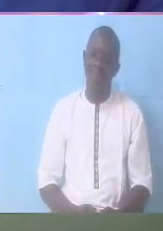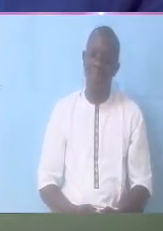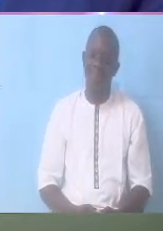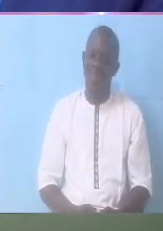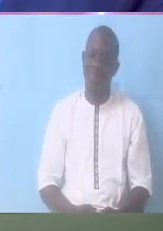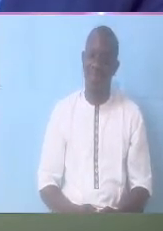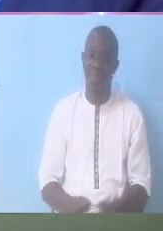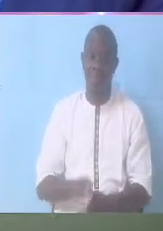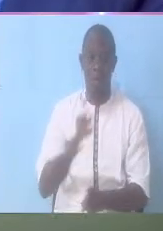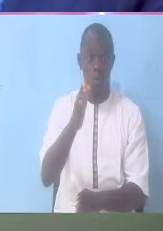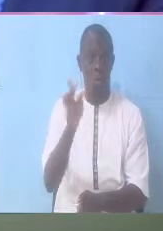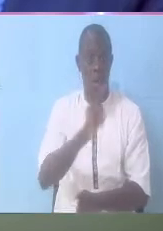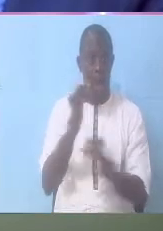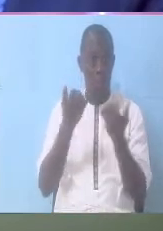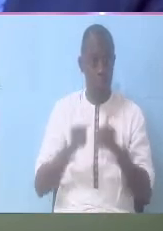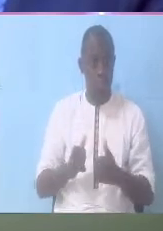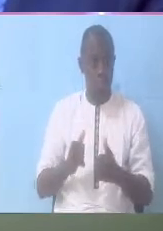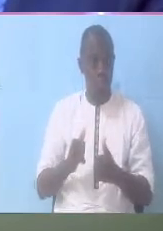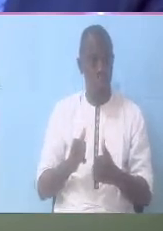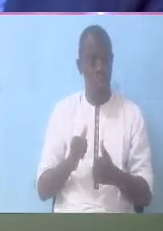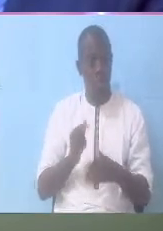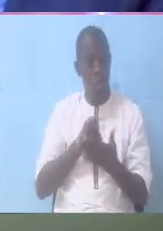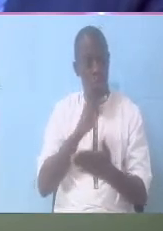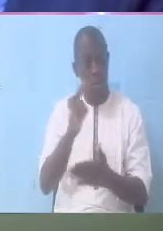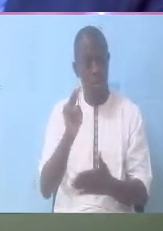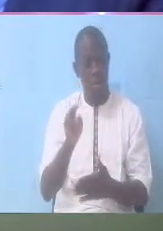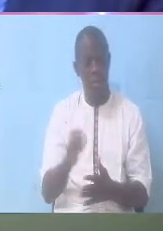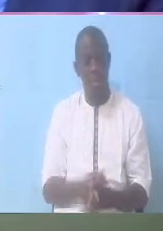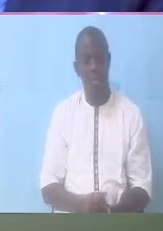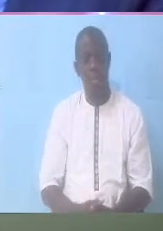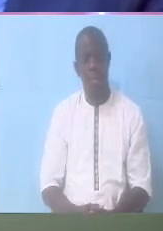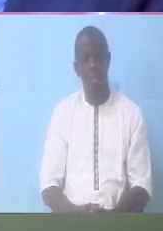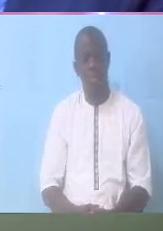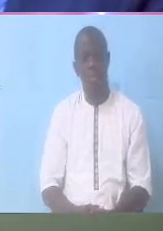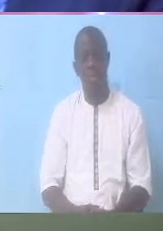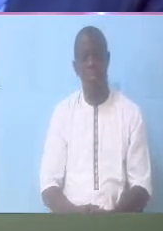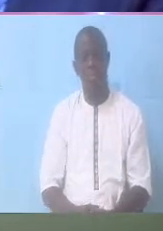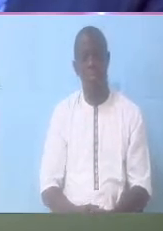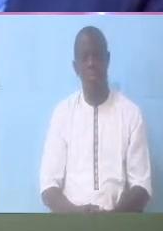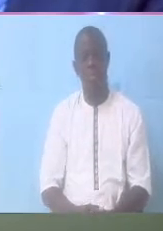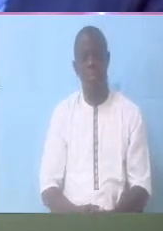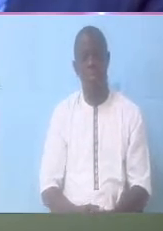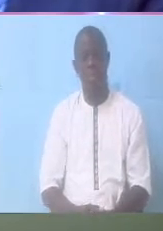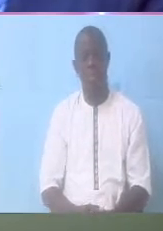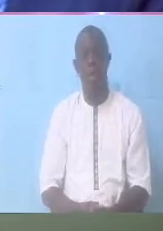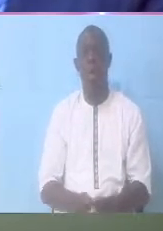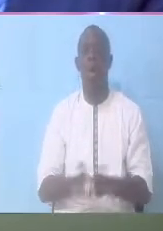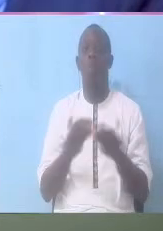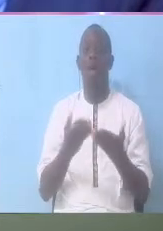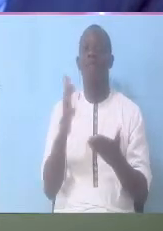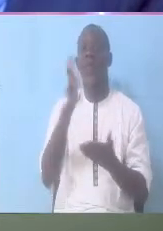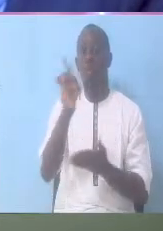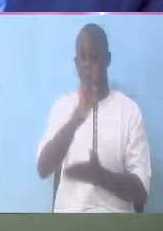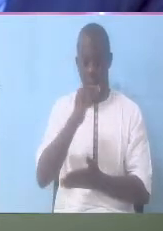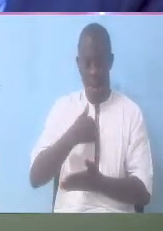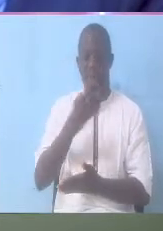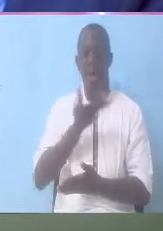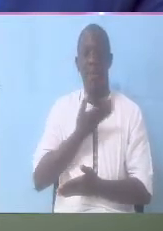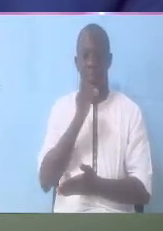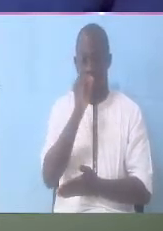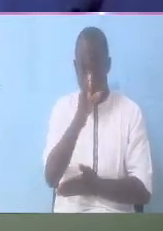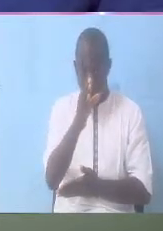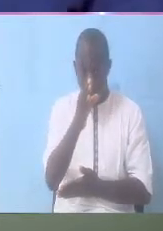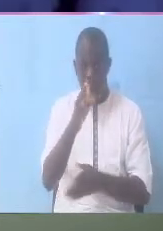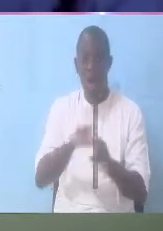That is the truth, isn't it? Well, from what I said and from any genuine Gambian who can understand, this is exactly what